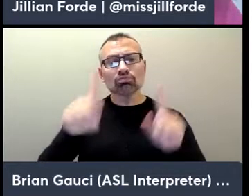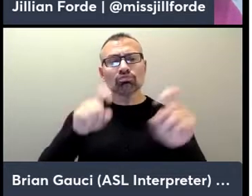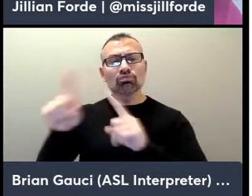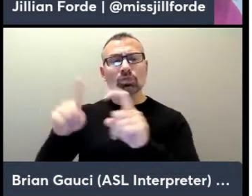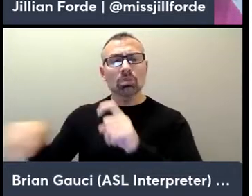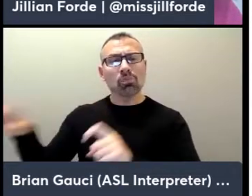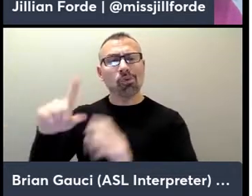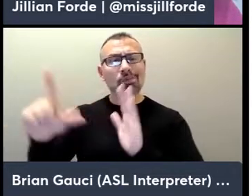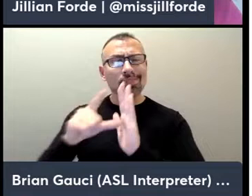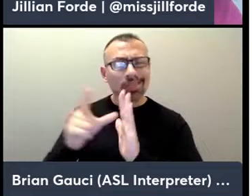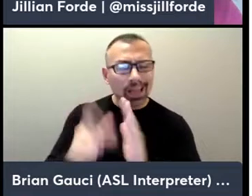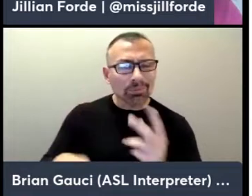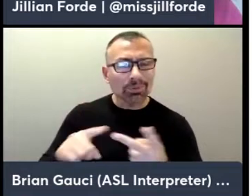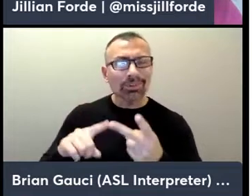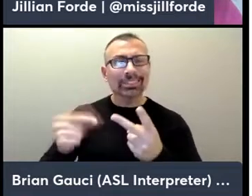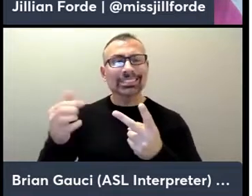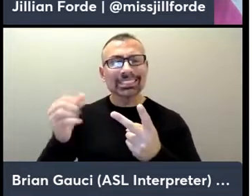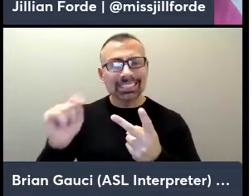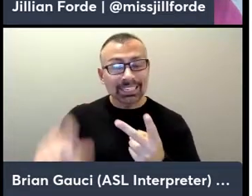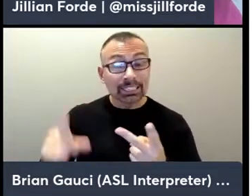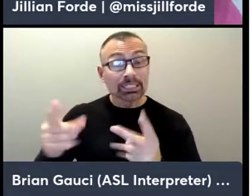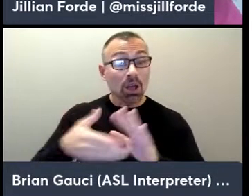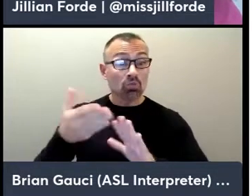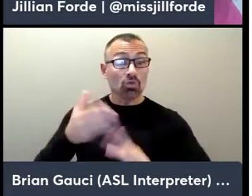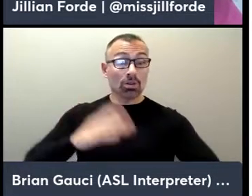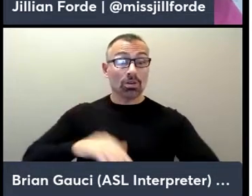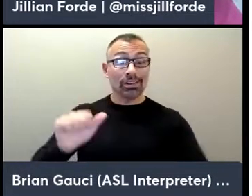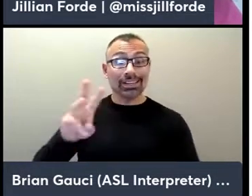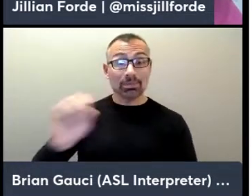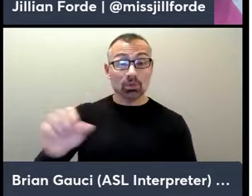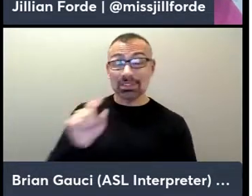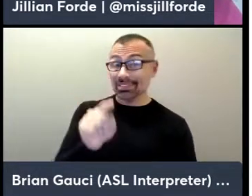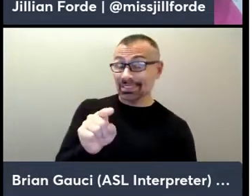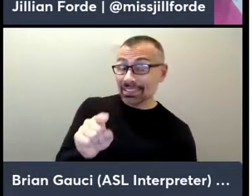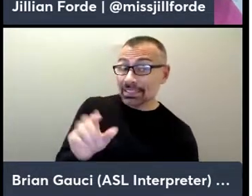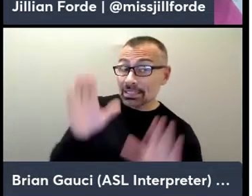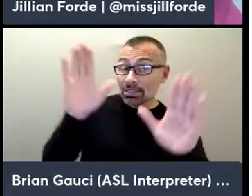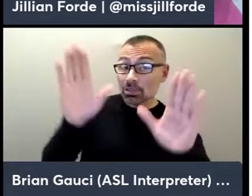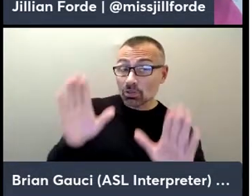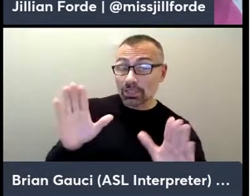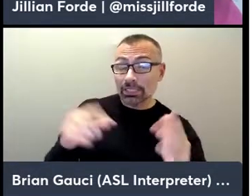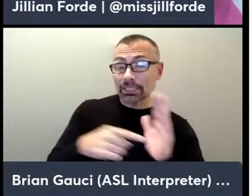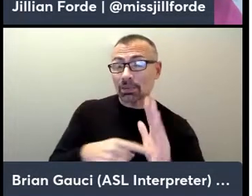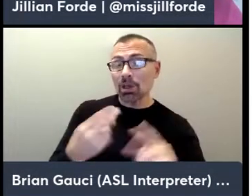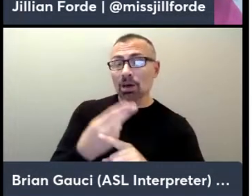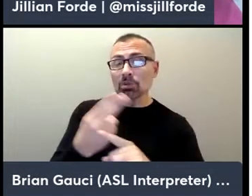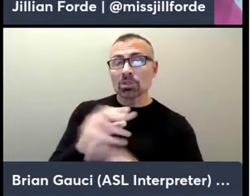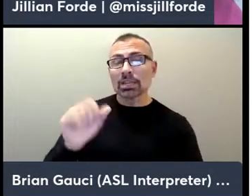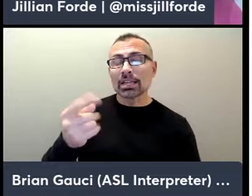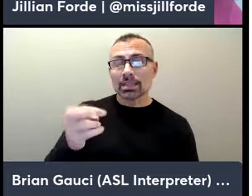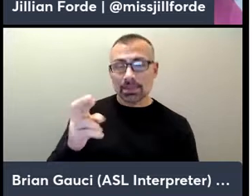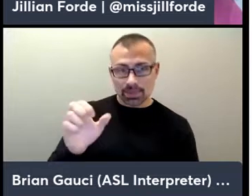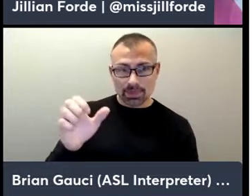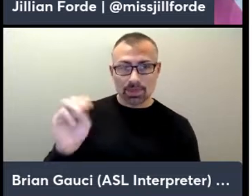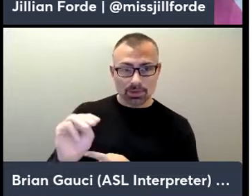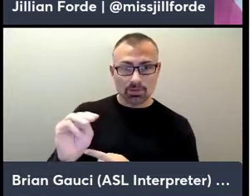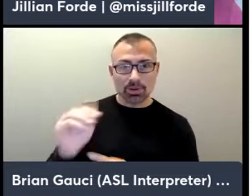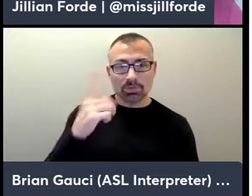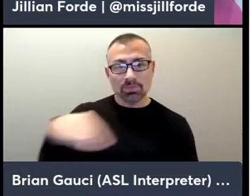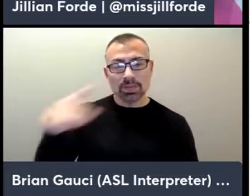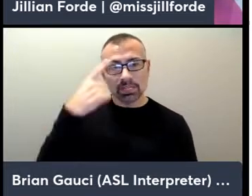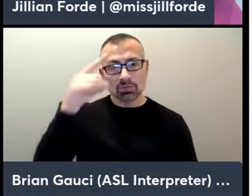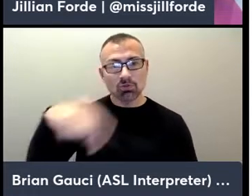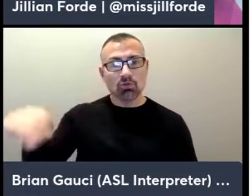network, you can run that on AWS, right? So this is an Ethereum example only because I'm using the Geth and Lighthouse clients for ETH1 and